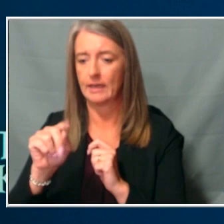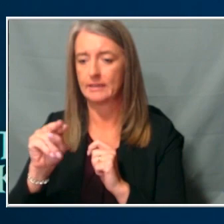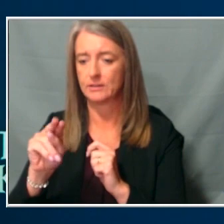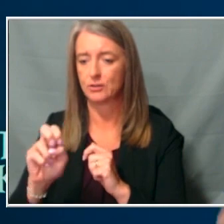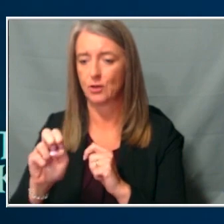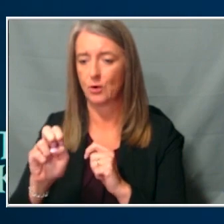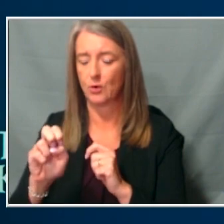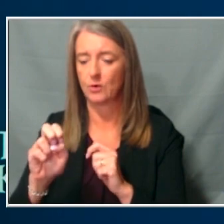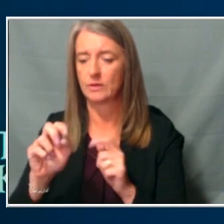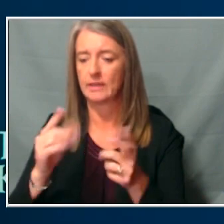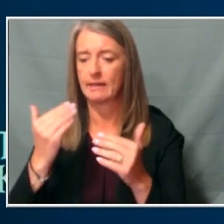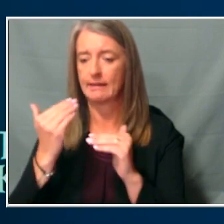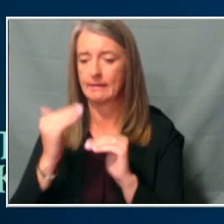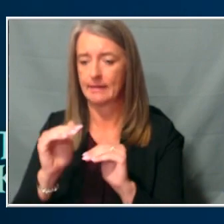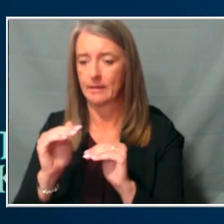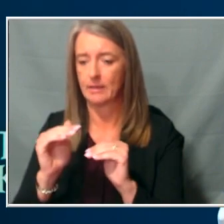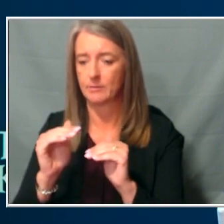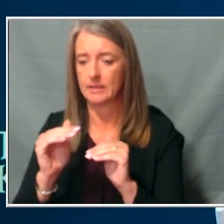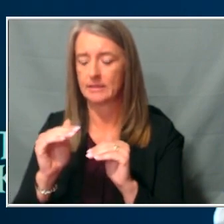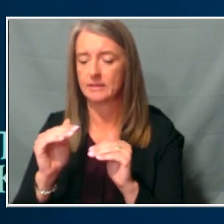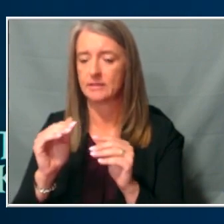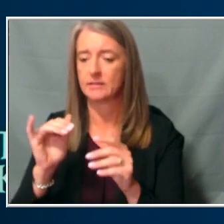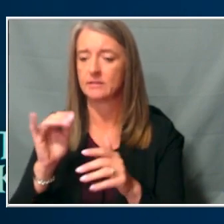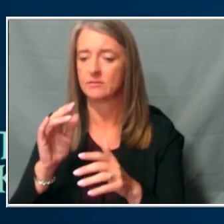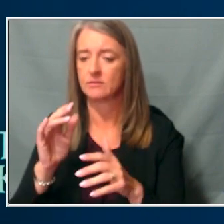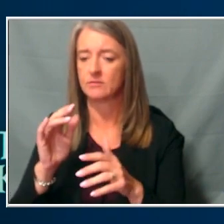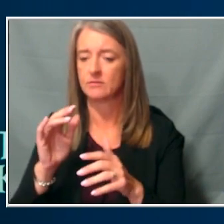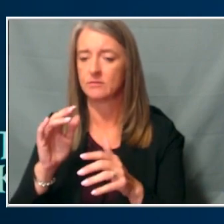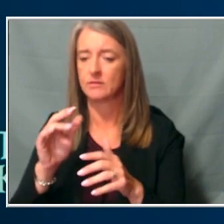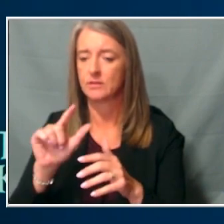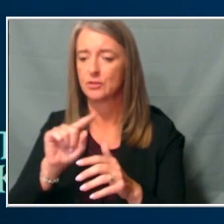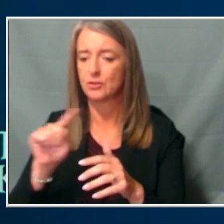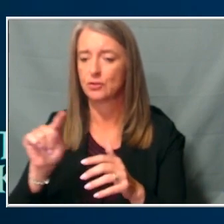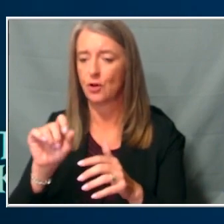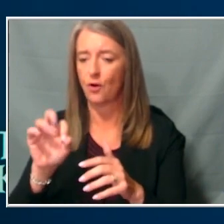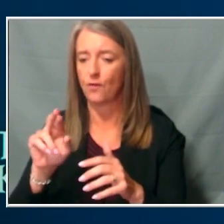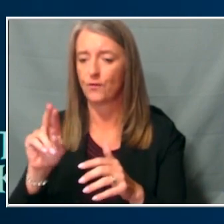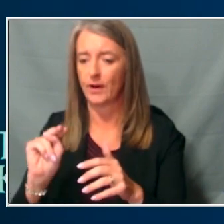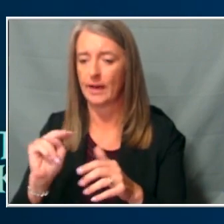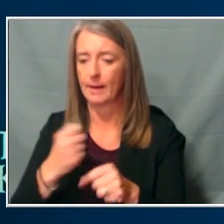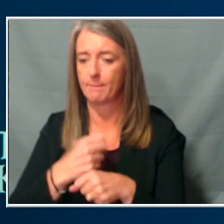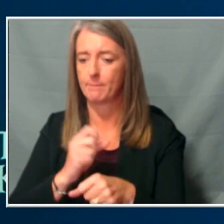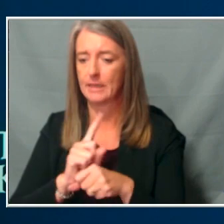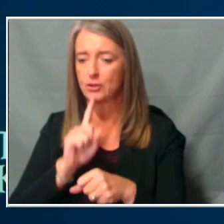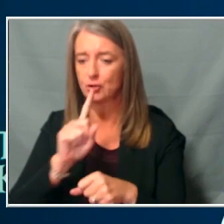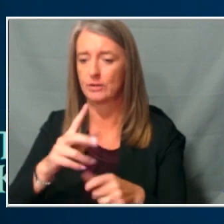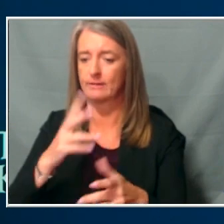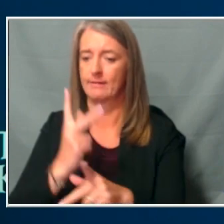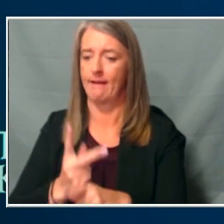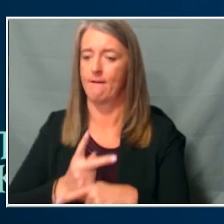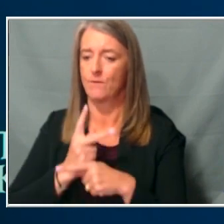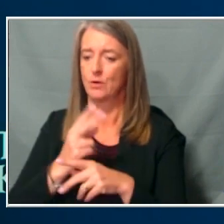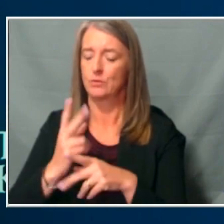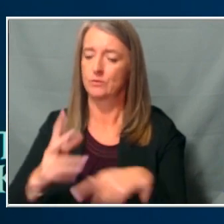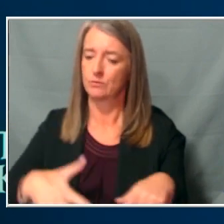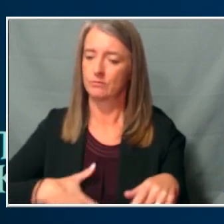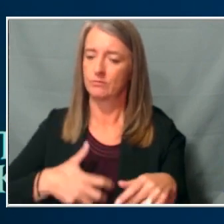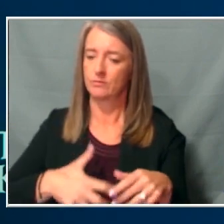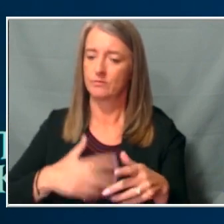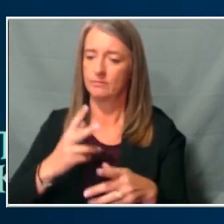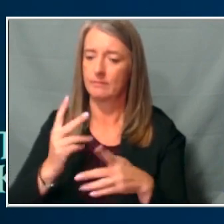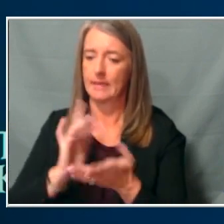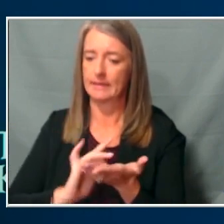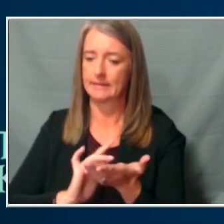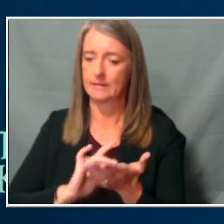limited. Yep, exactly. And we also limited, kind of the Zofran, making sure that she was careful with that. And by doing that,